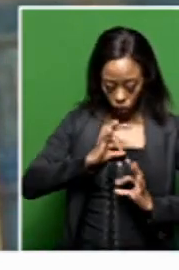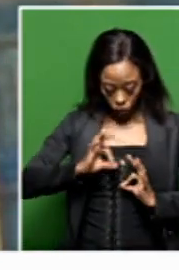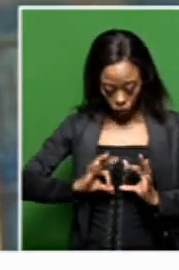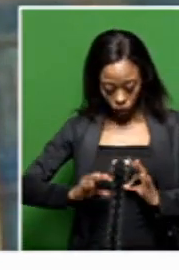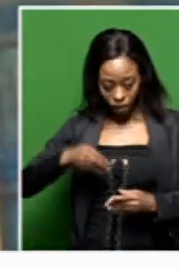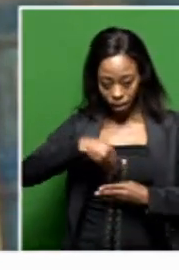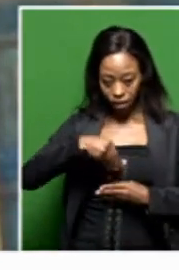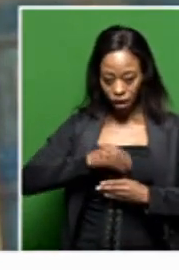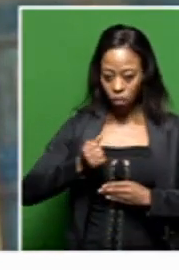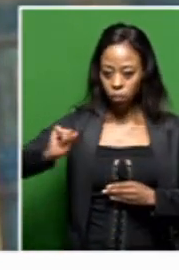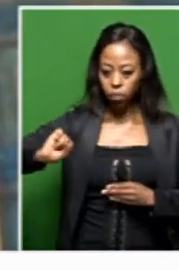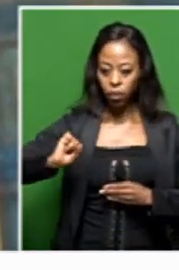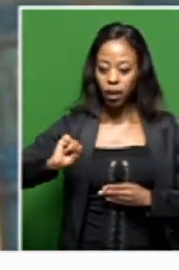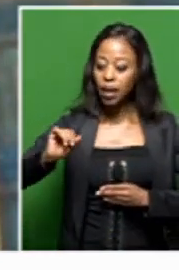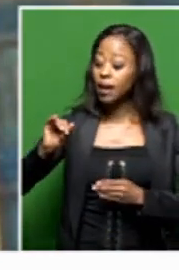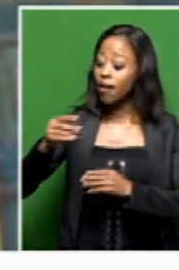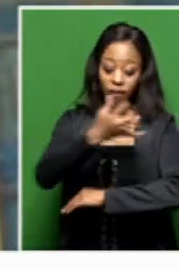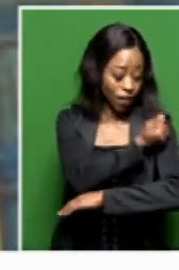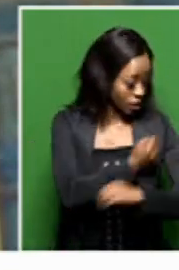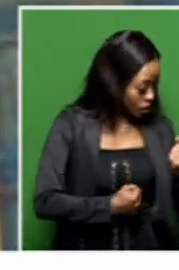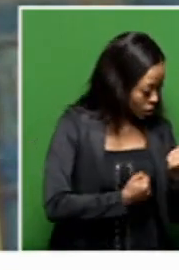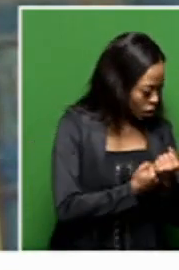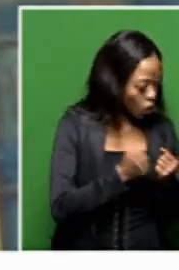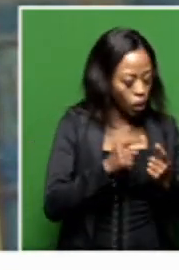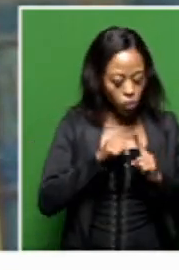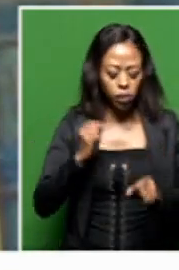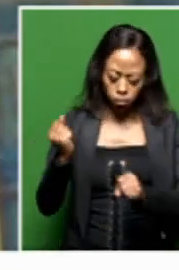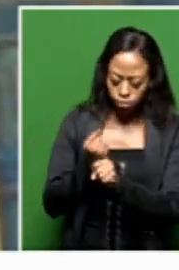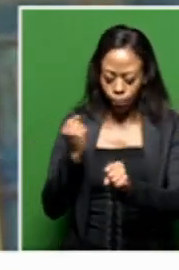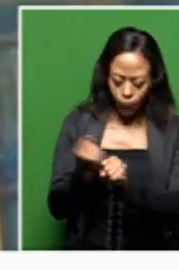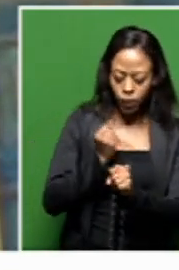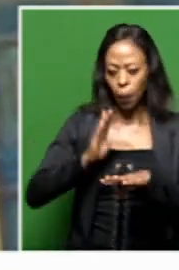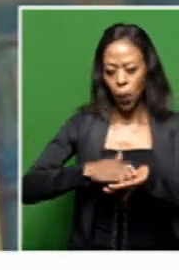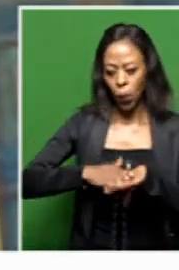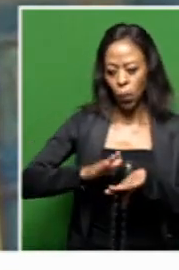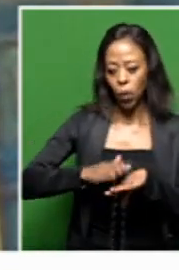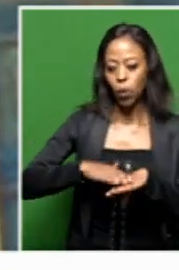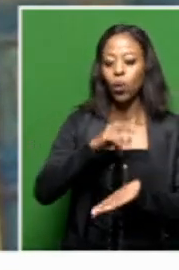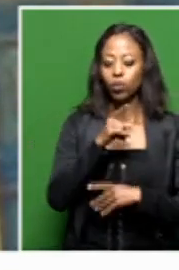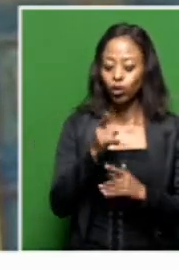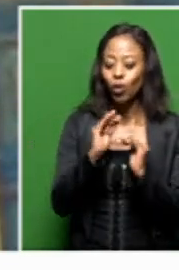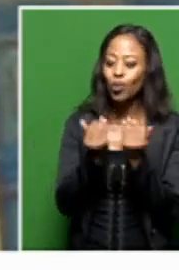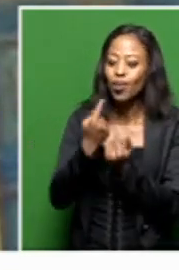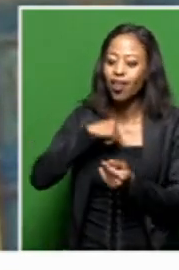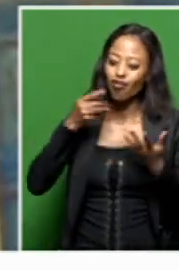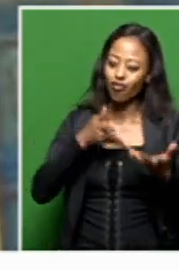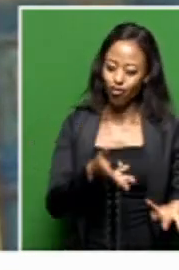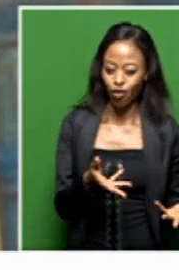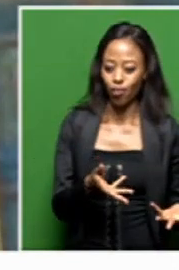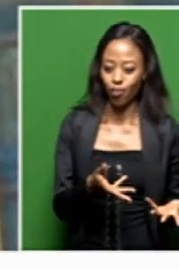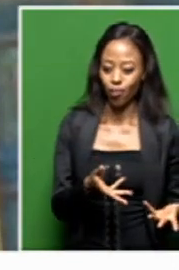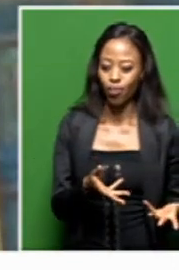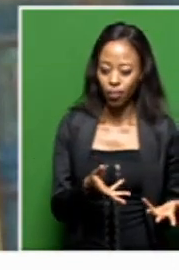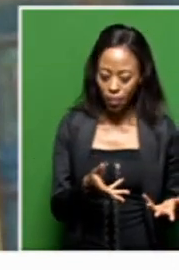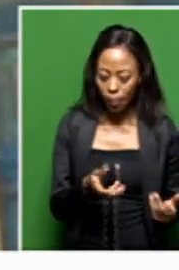is stimulated by the vaccines well, very, very well. And that is what is protecting us. But like